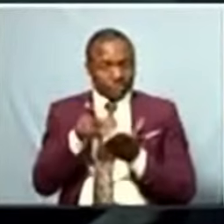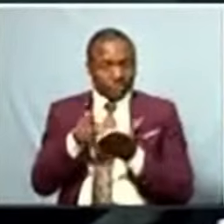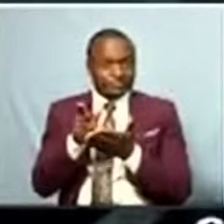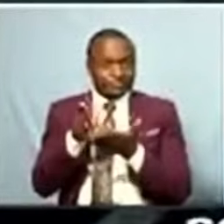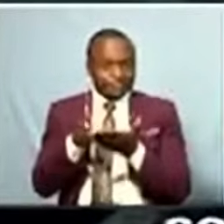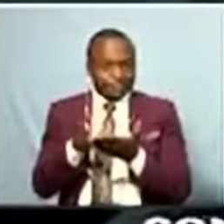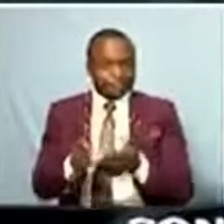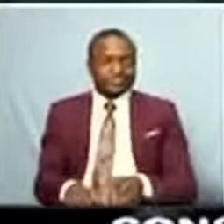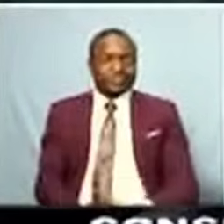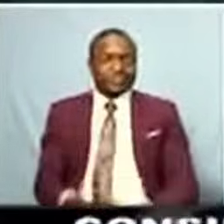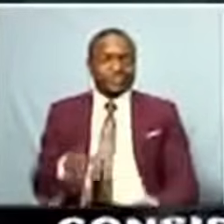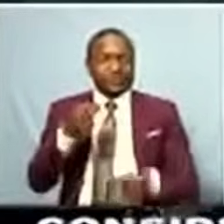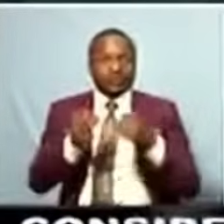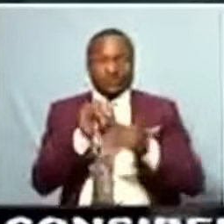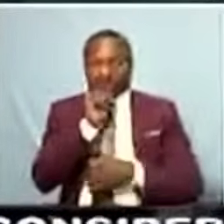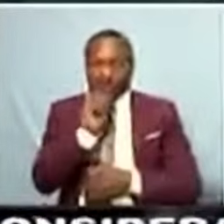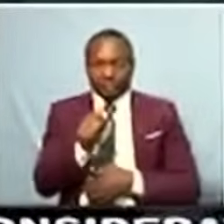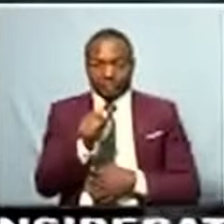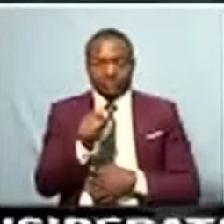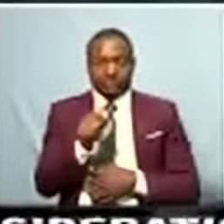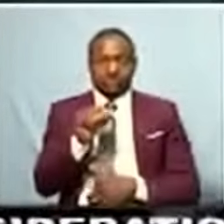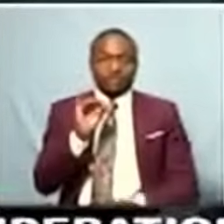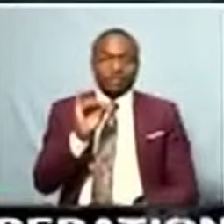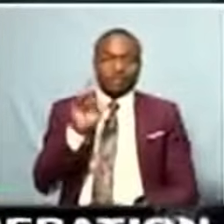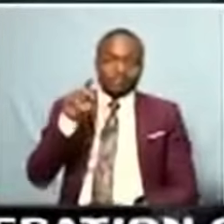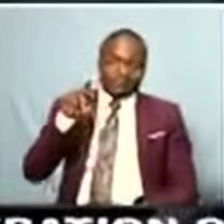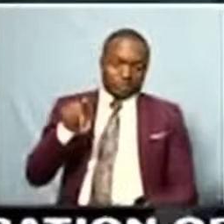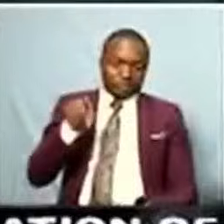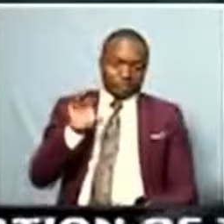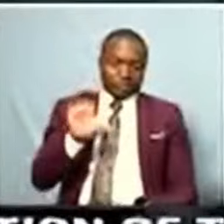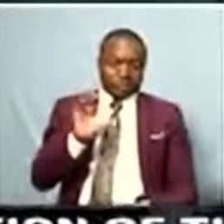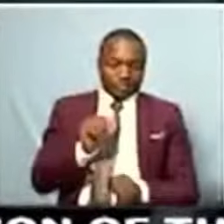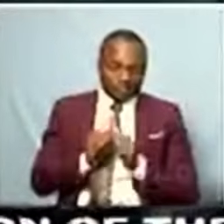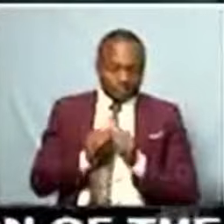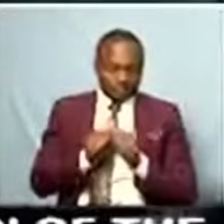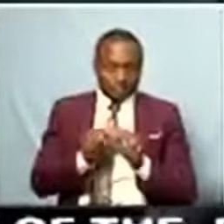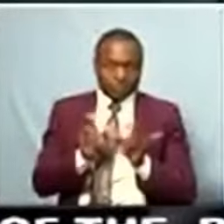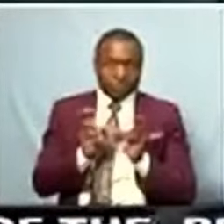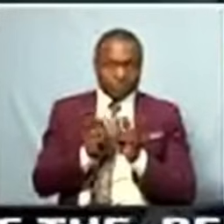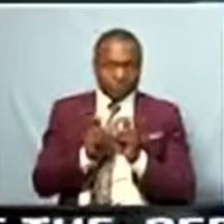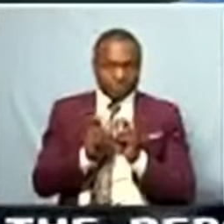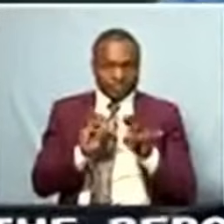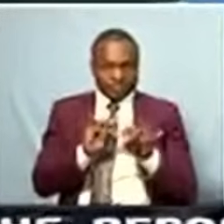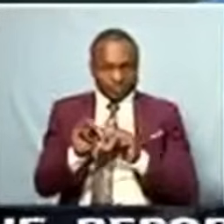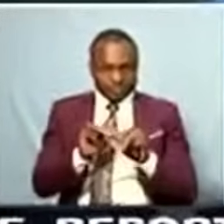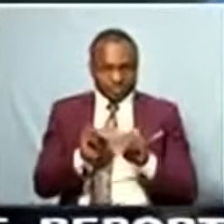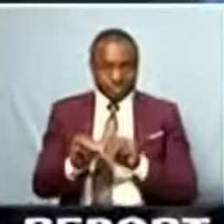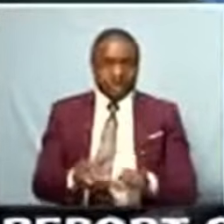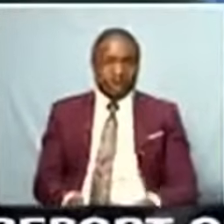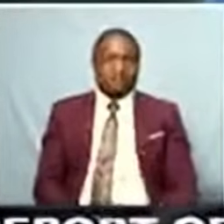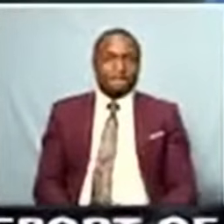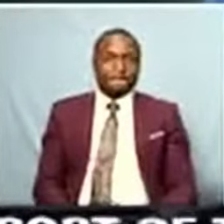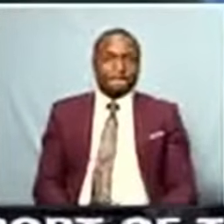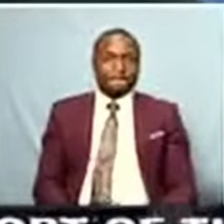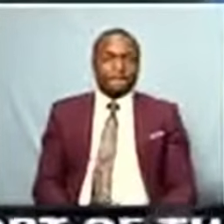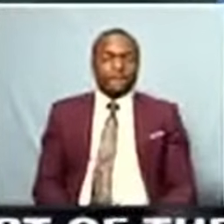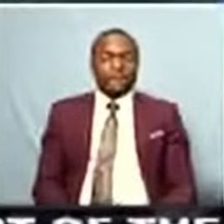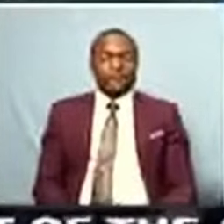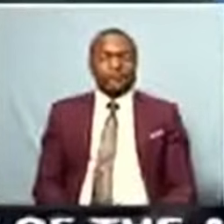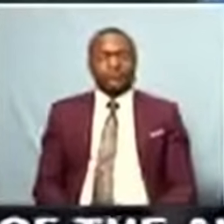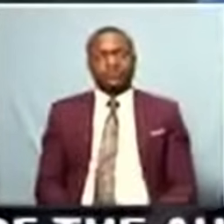made, if not on the IPCs as per the way contracts are managed? Thank you.